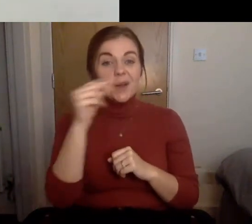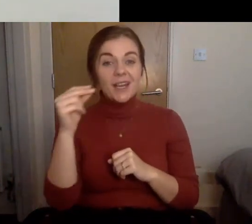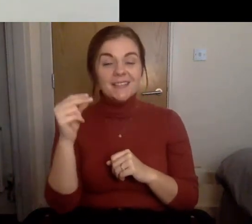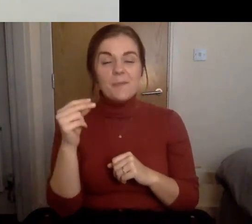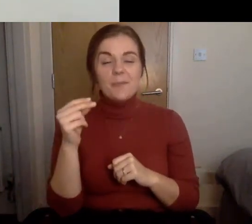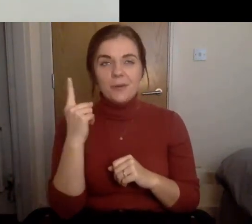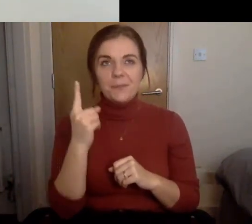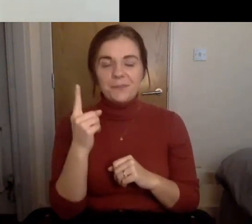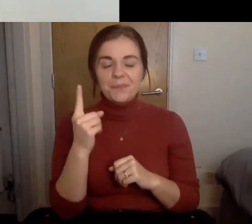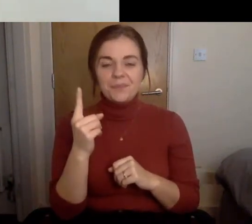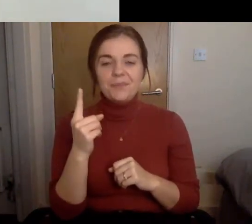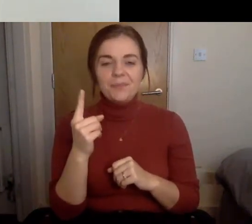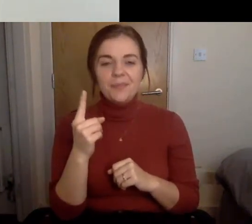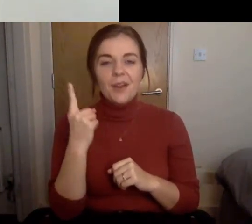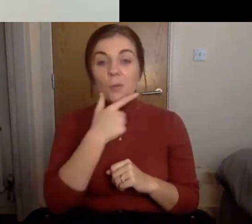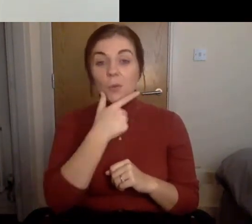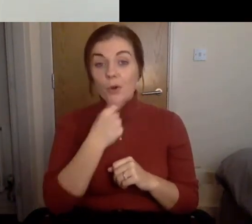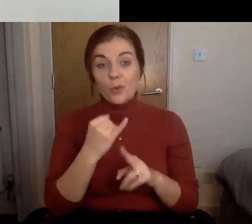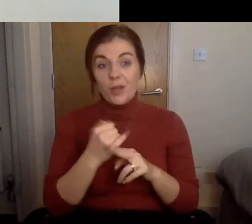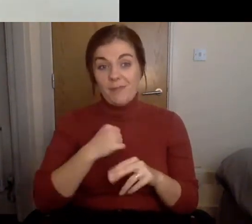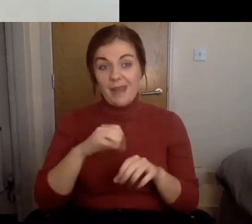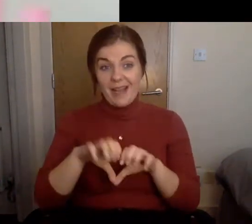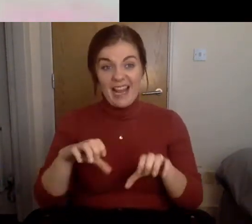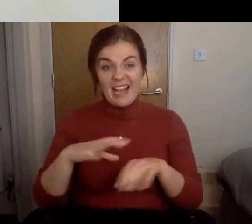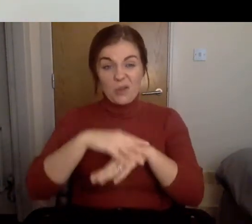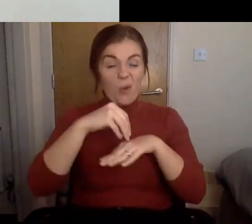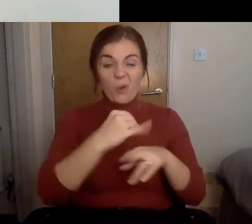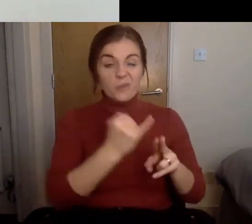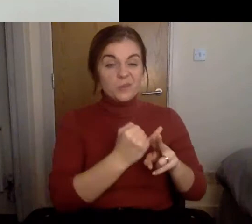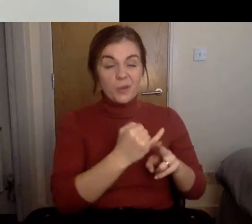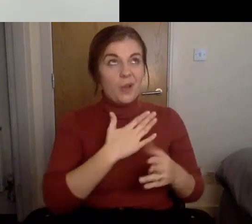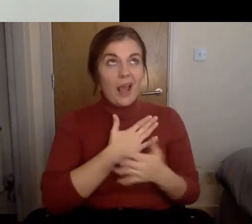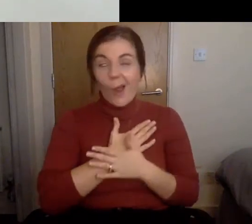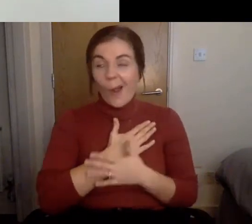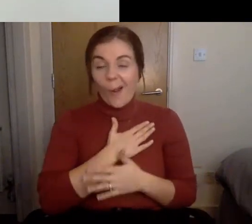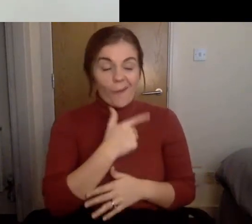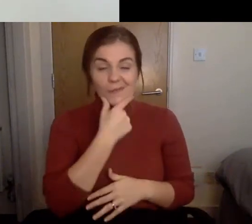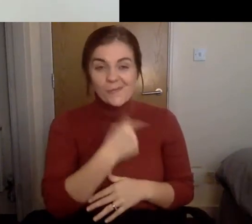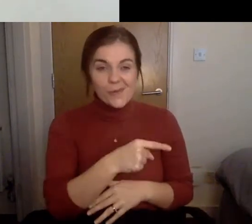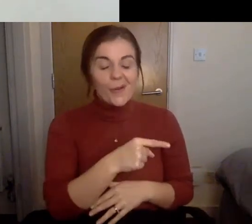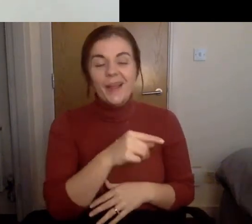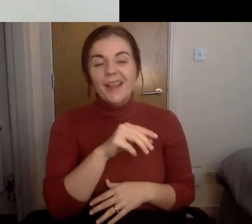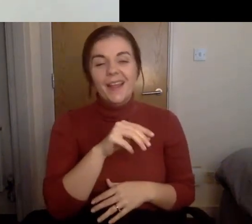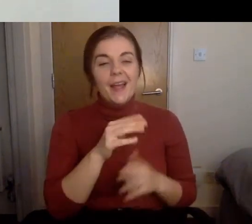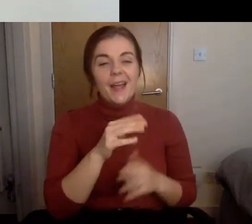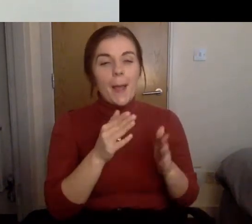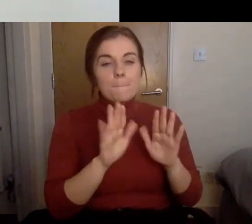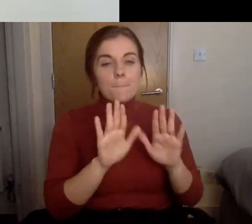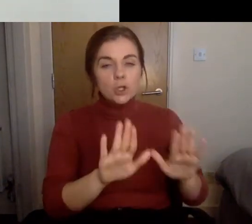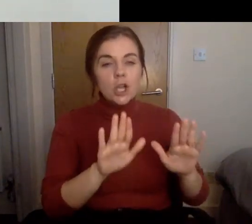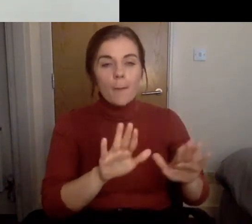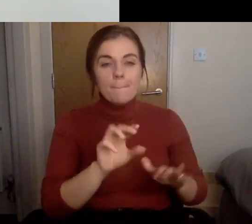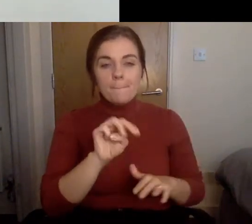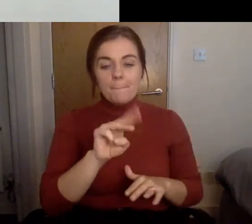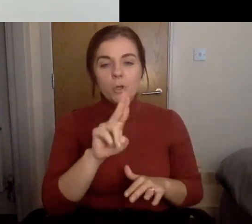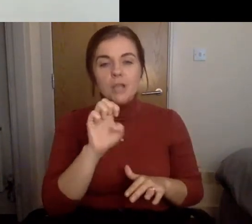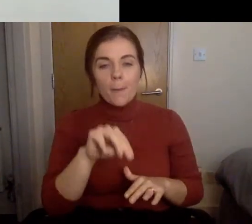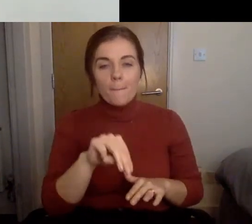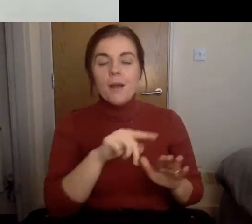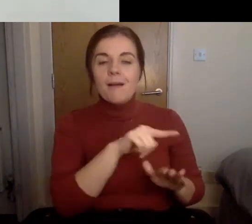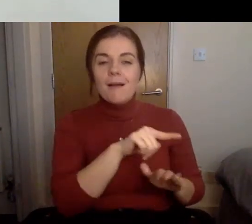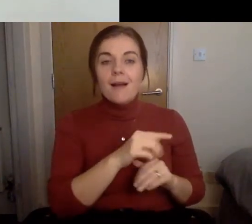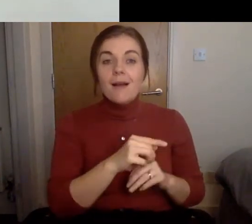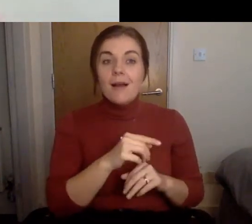boy in my class in my old school, and I loved the bones of him, he was just great, Muslim, boy, and on more than